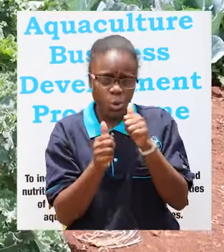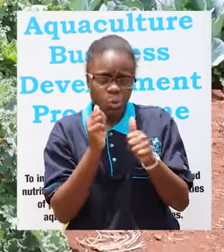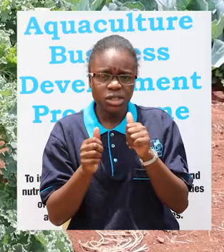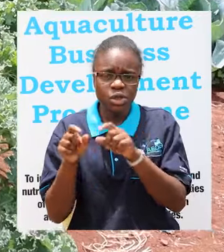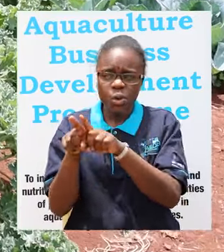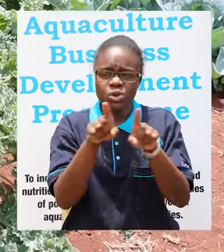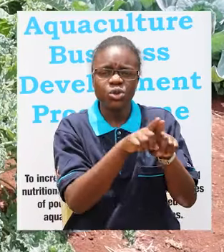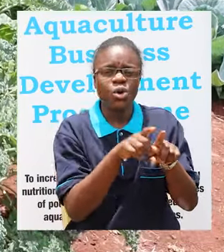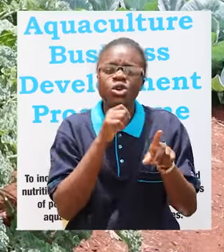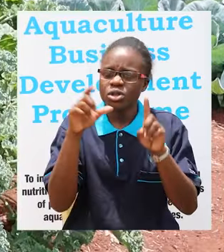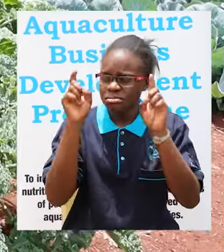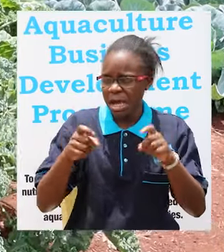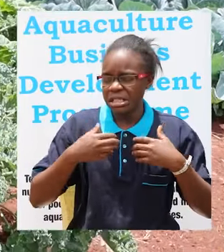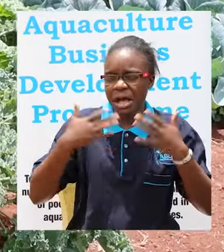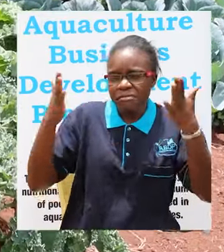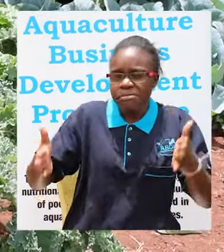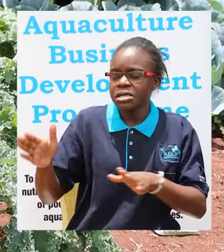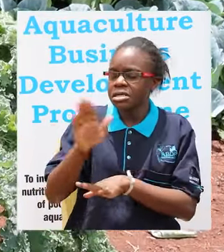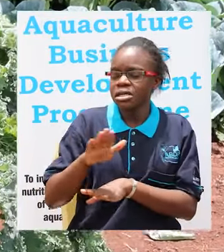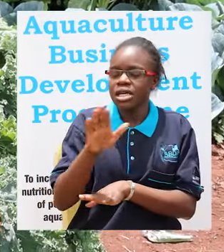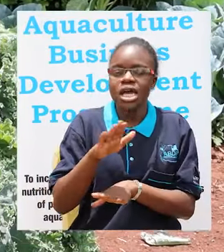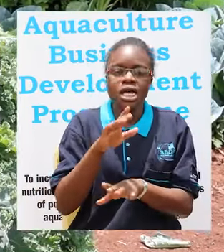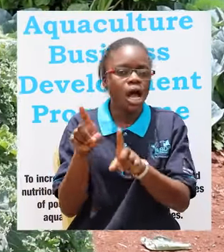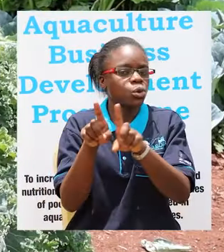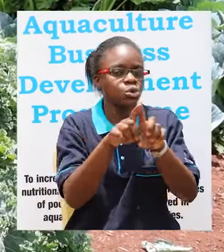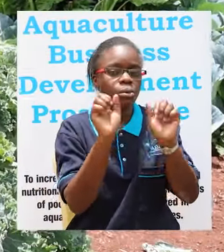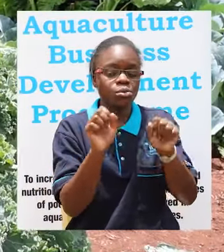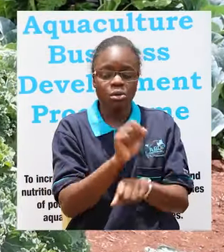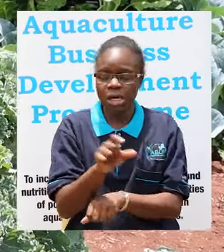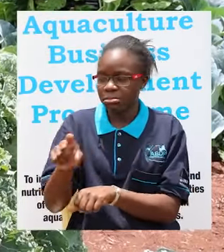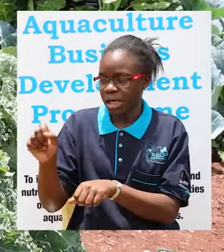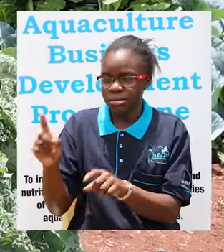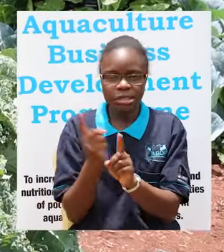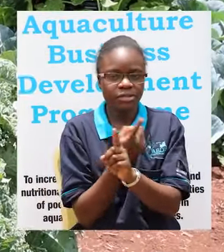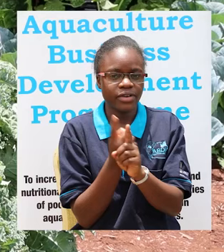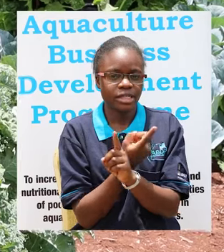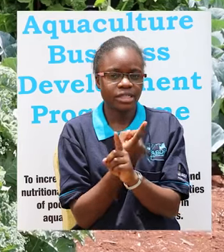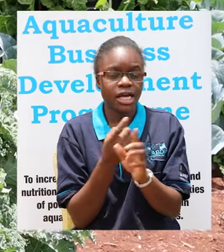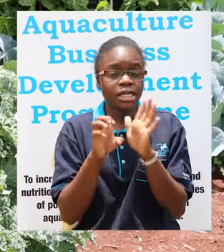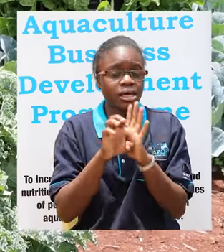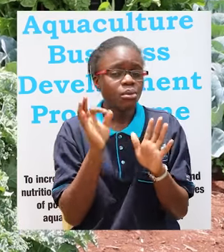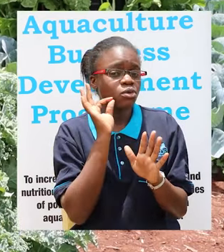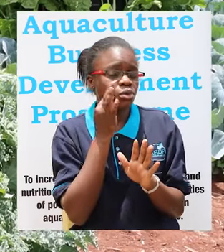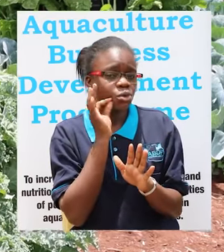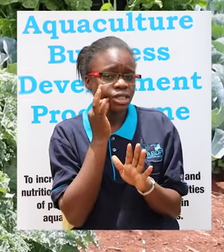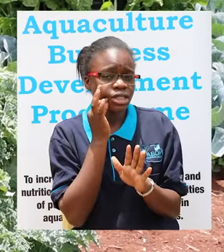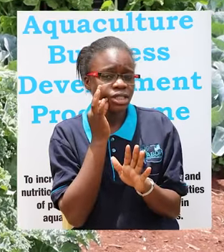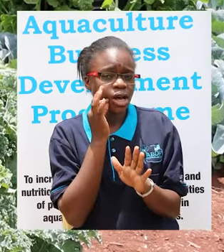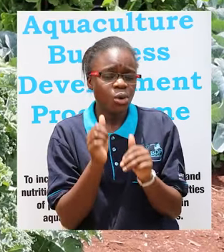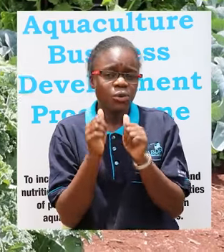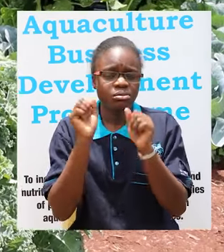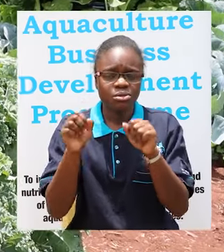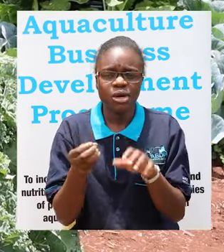Fruits that don't require a lot of space, or that are not very deep-rooted, like the fruit trees that